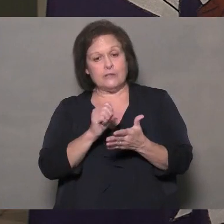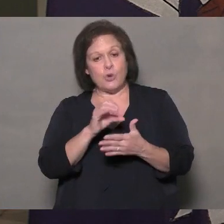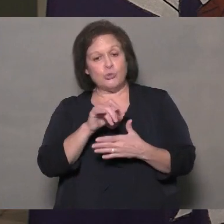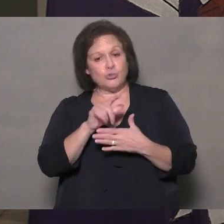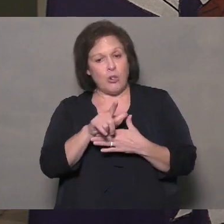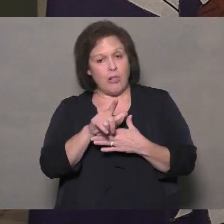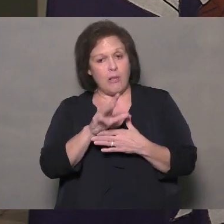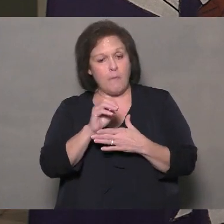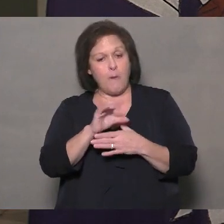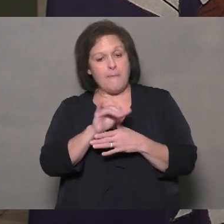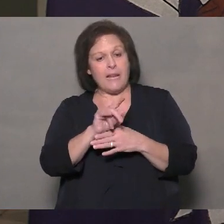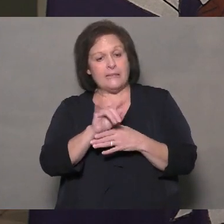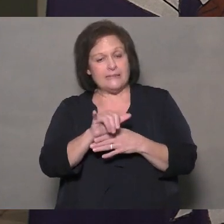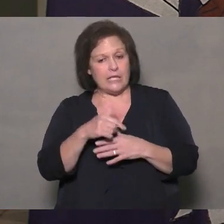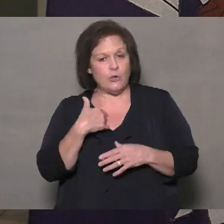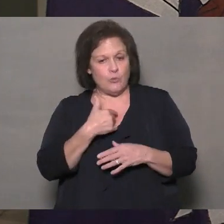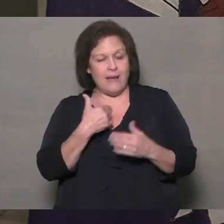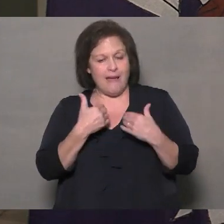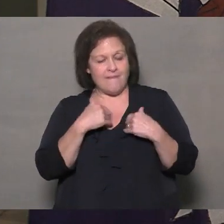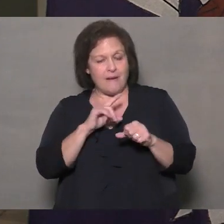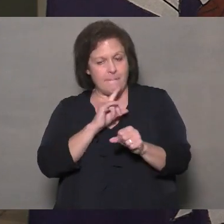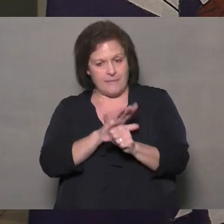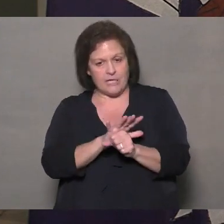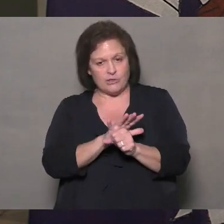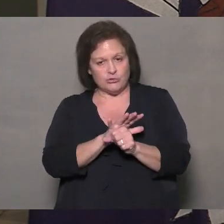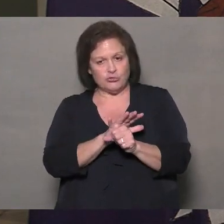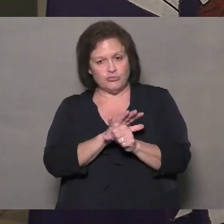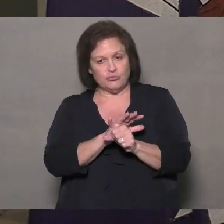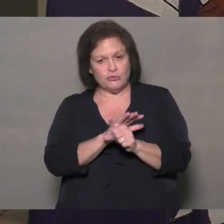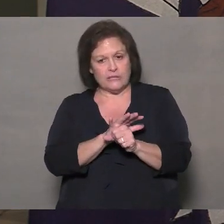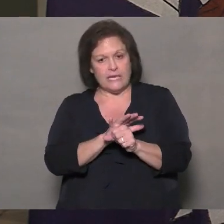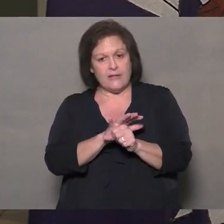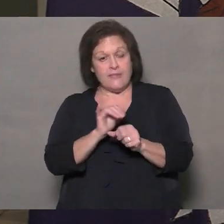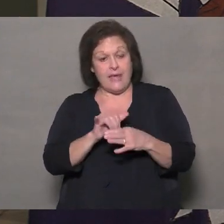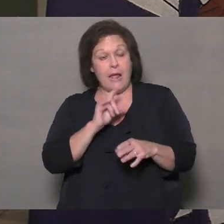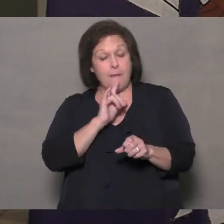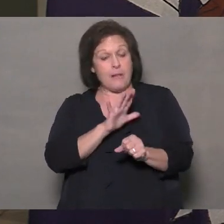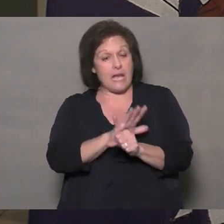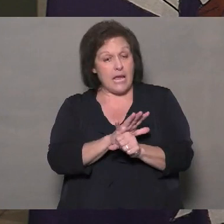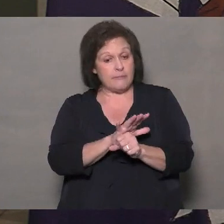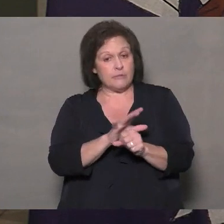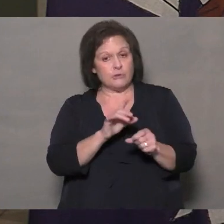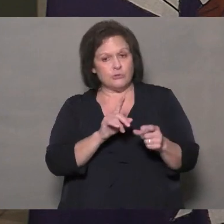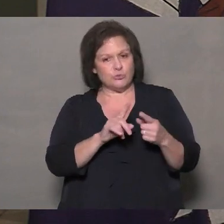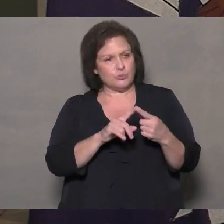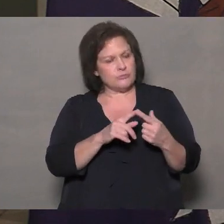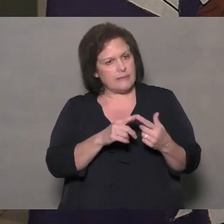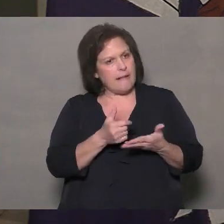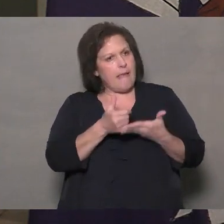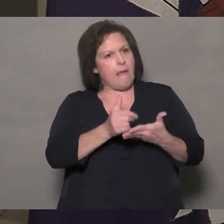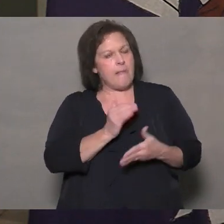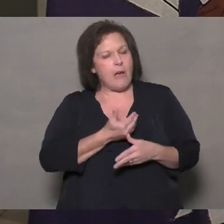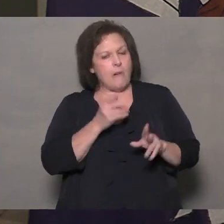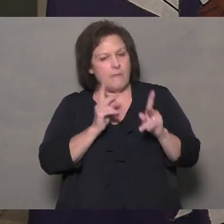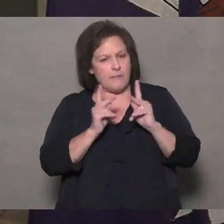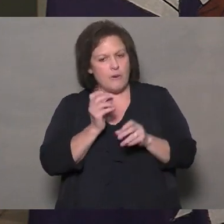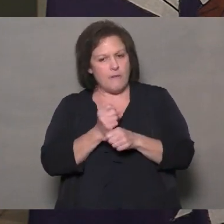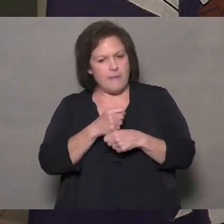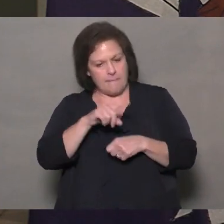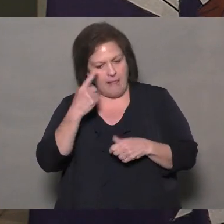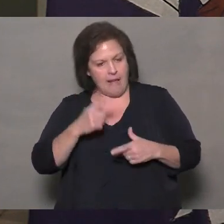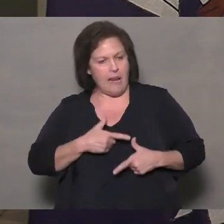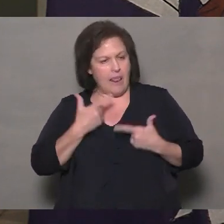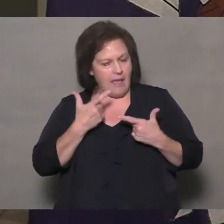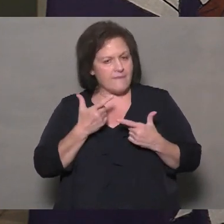mobility, we have an obligation. That obligation is also to uplift our people and to make Black